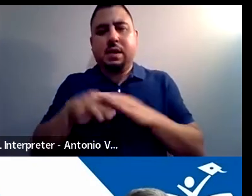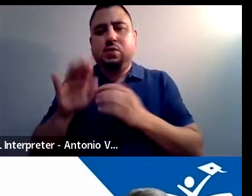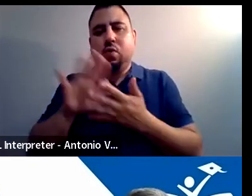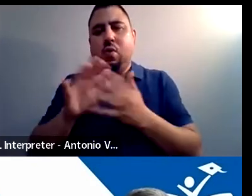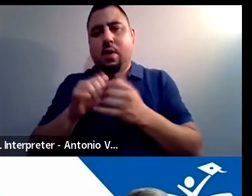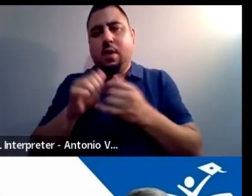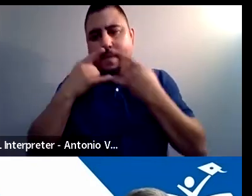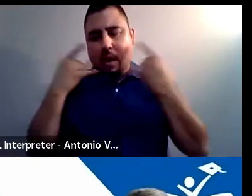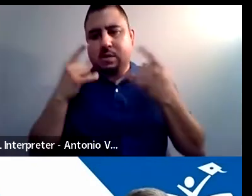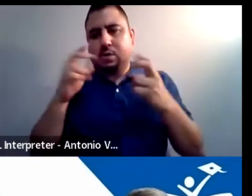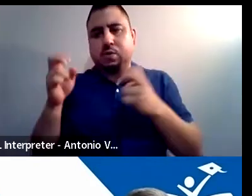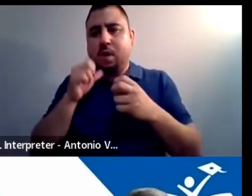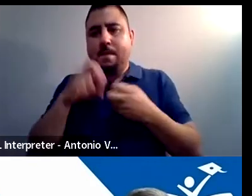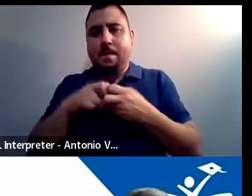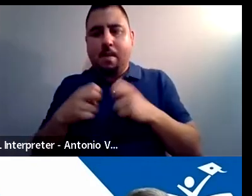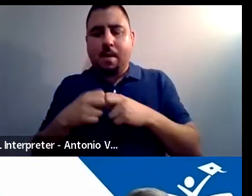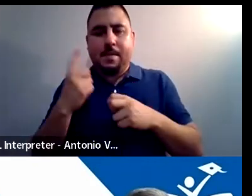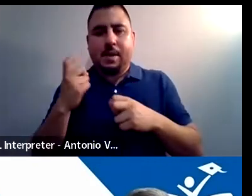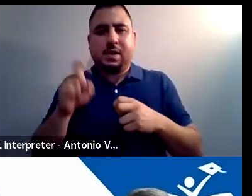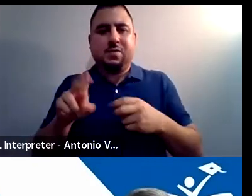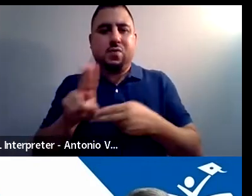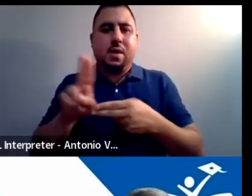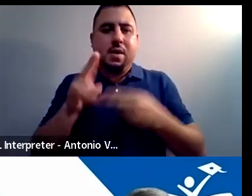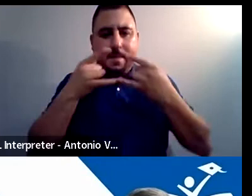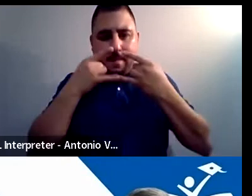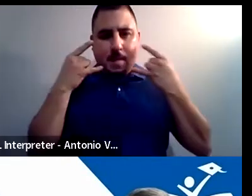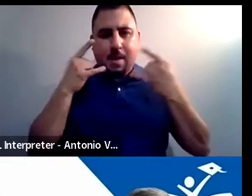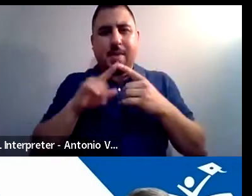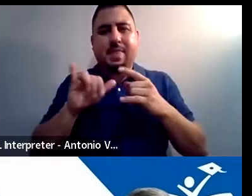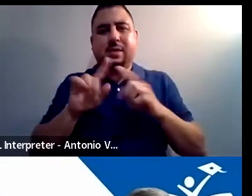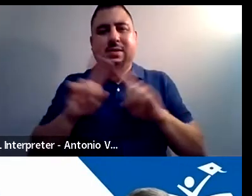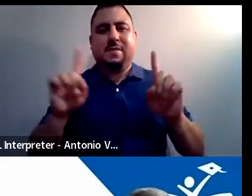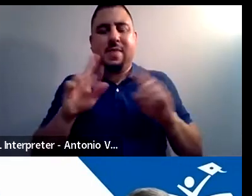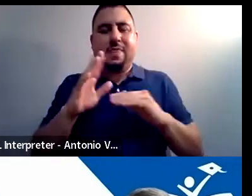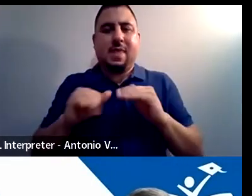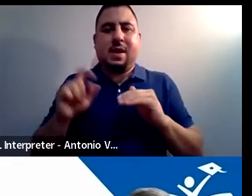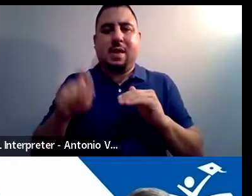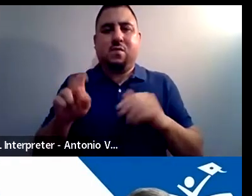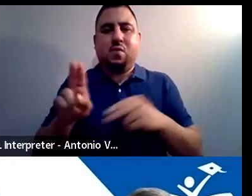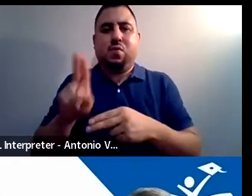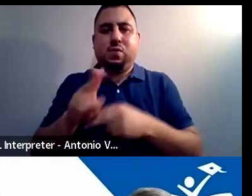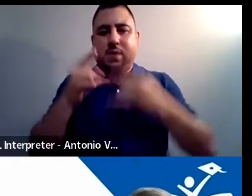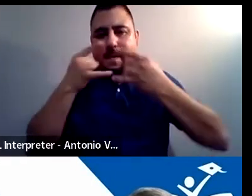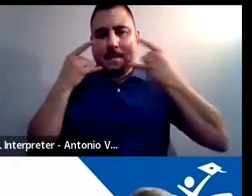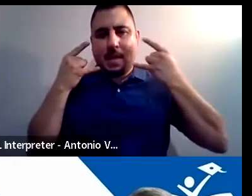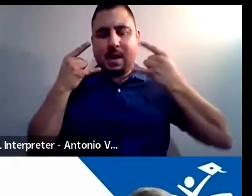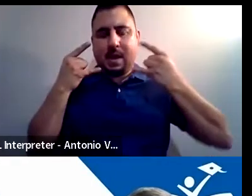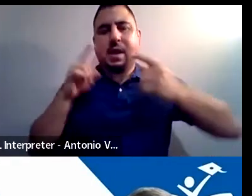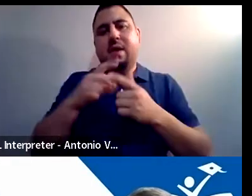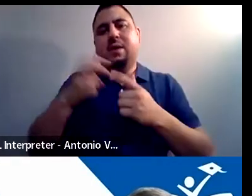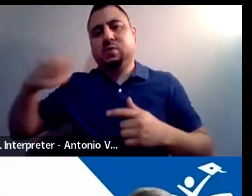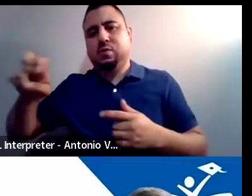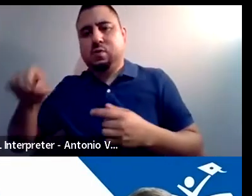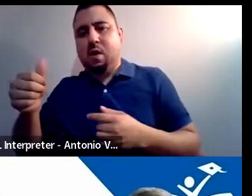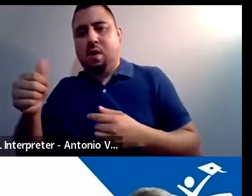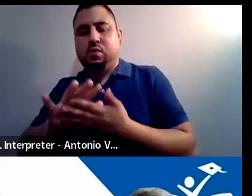mask issue wasn't a problem because they had to wear it. But that's different than having to wear a mask and to go to a different school. I